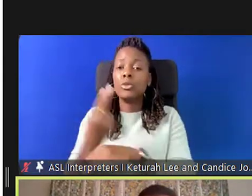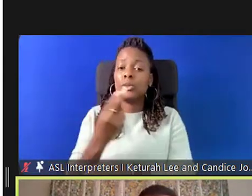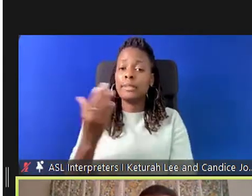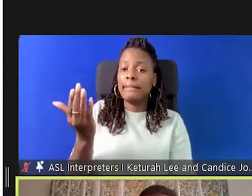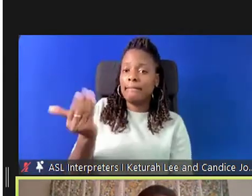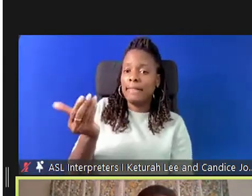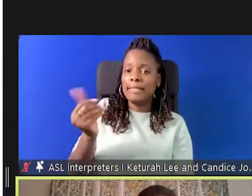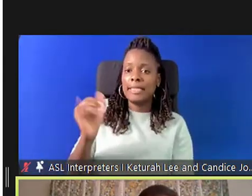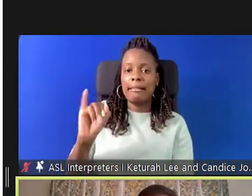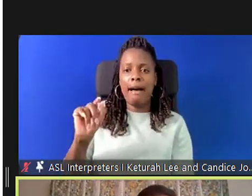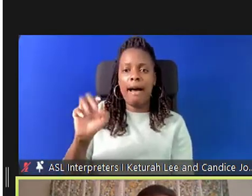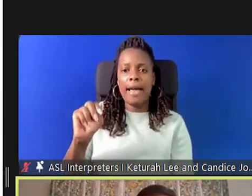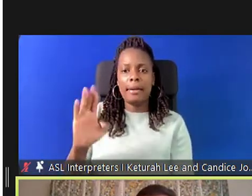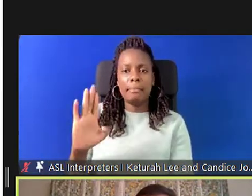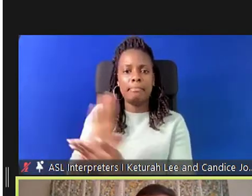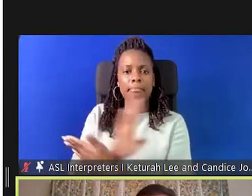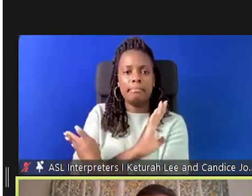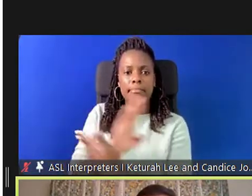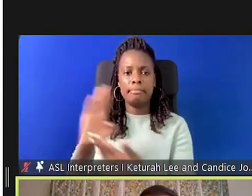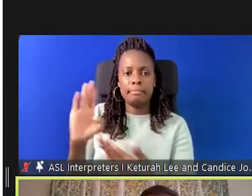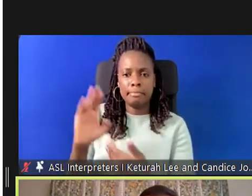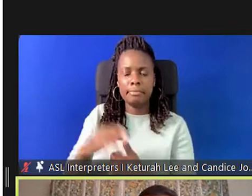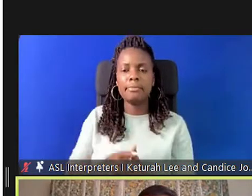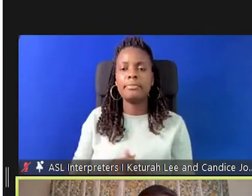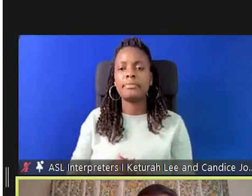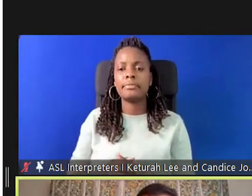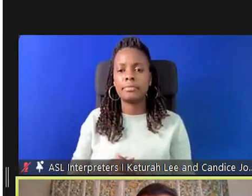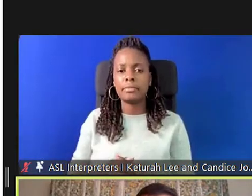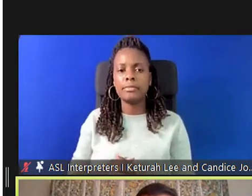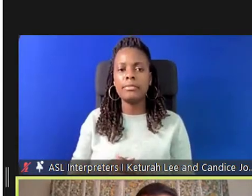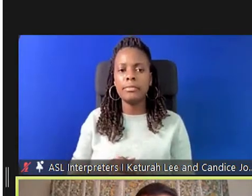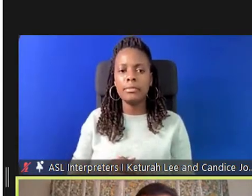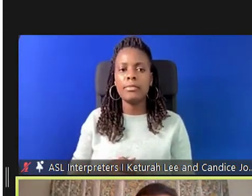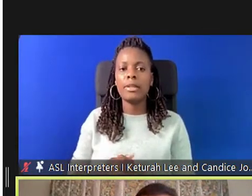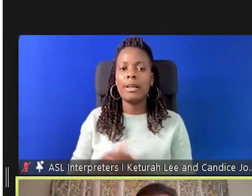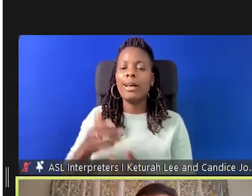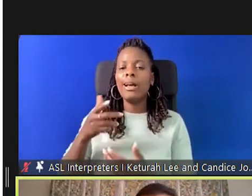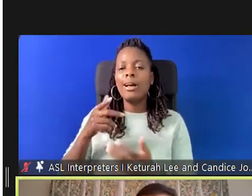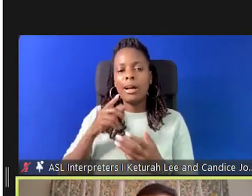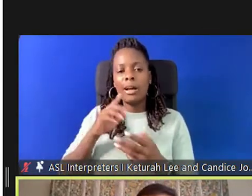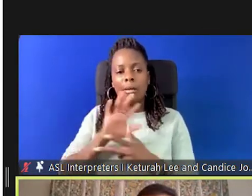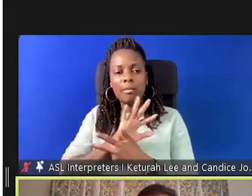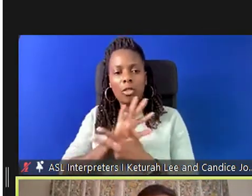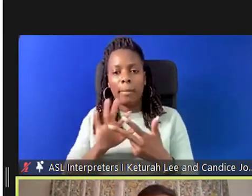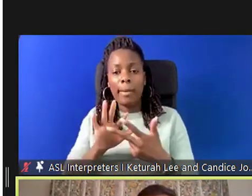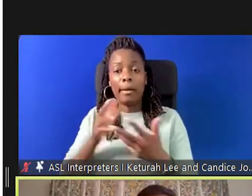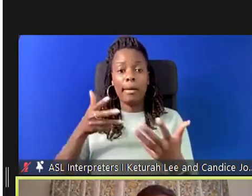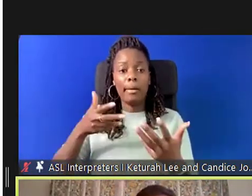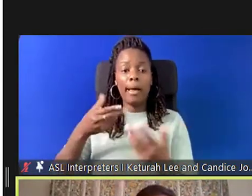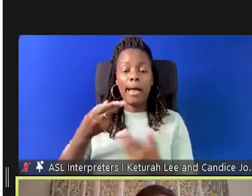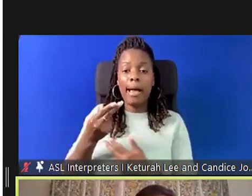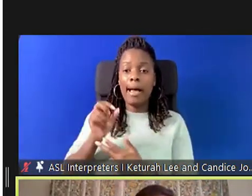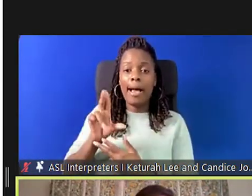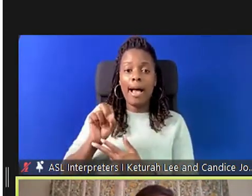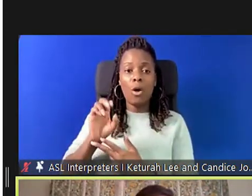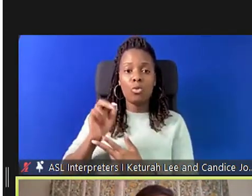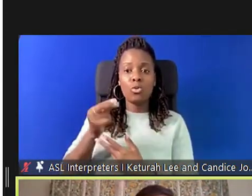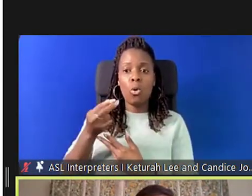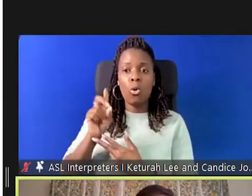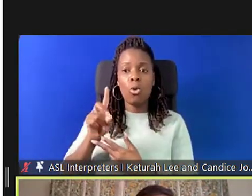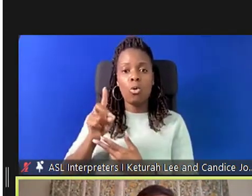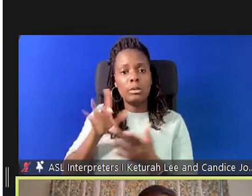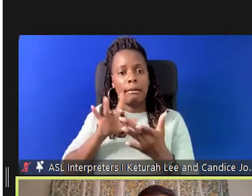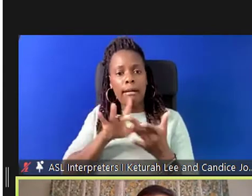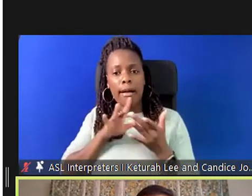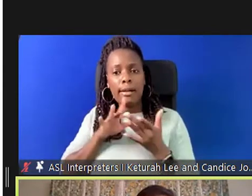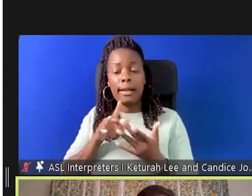household, minimal social interaction, and minimal community engagement. For our analysis,